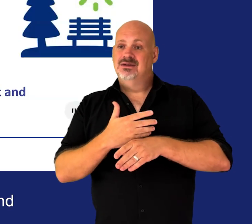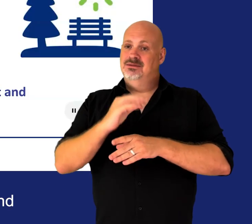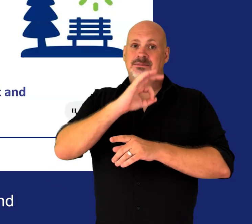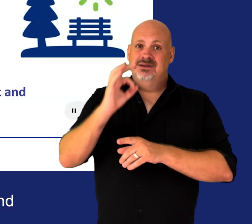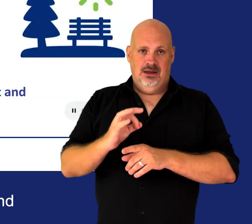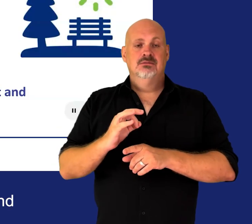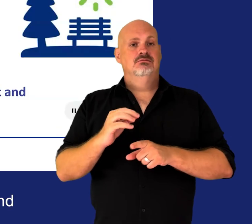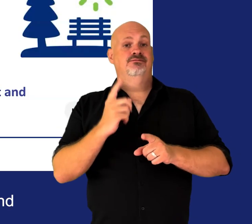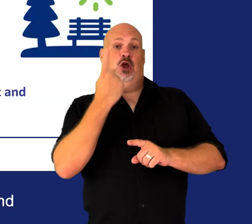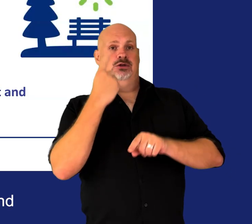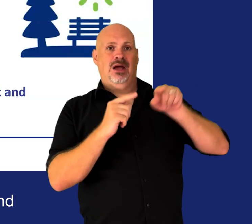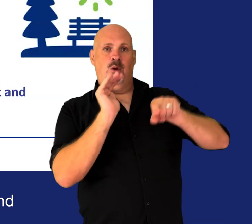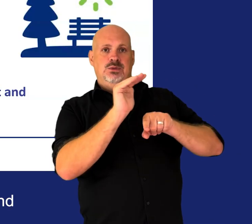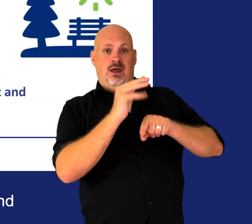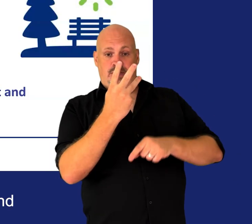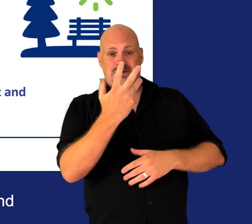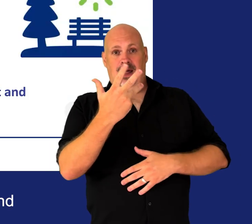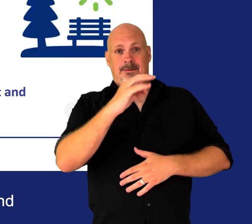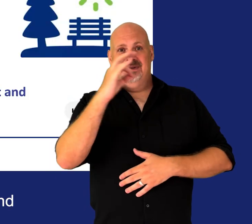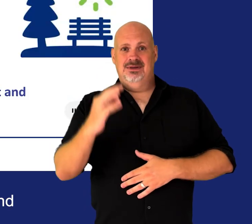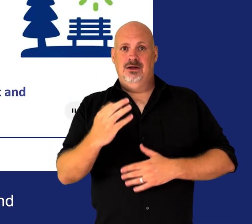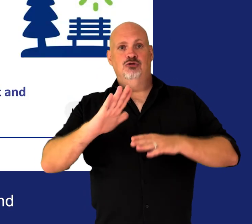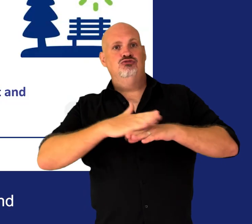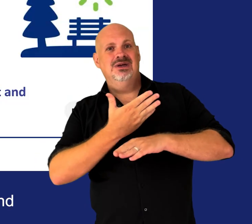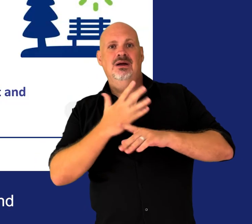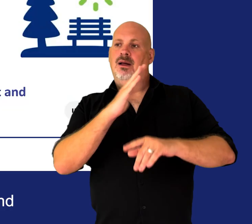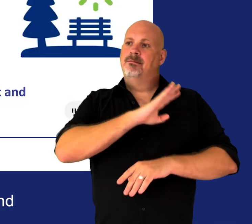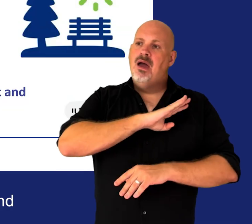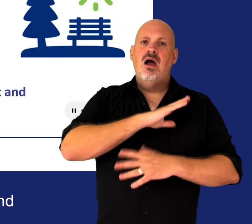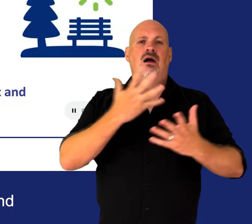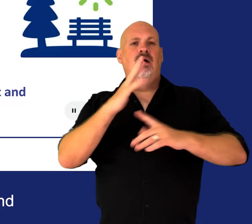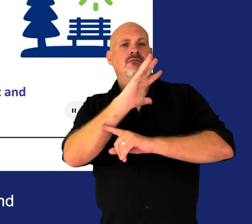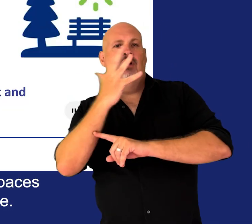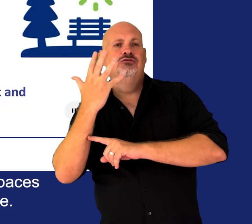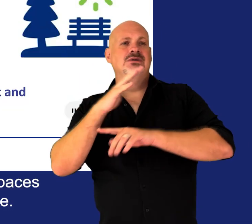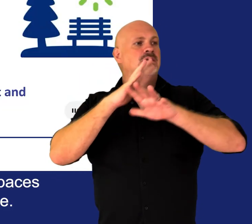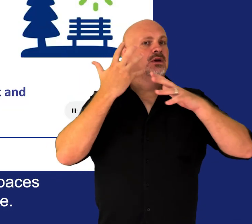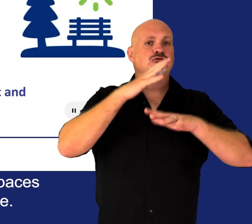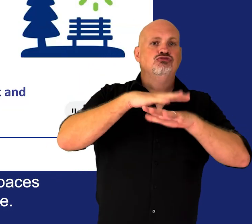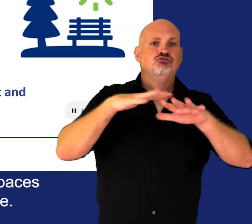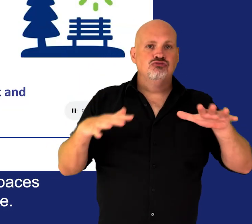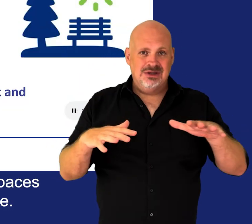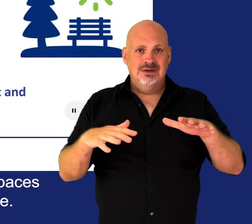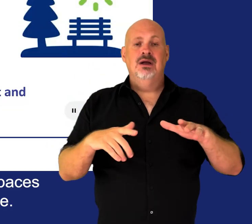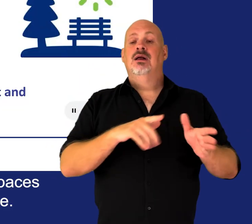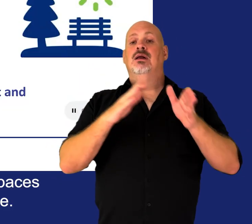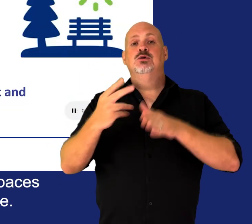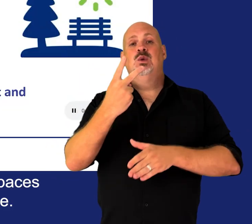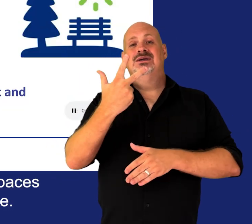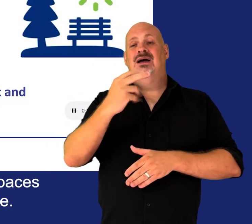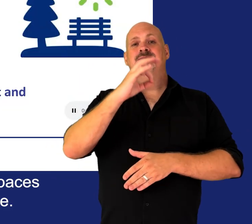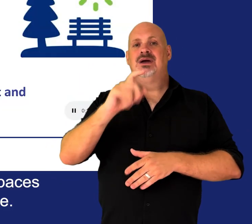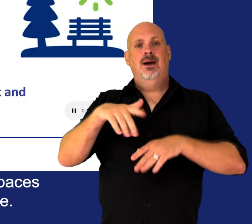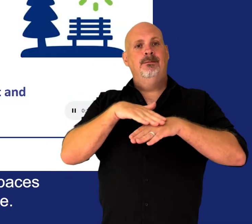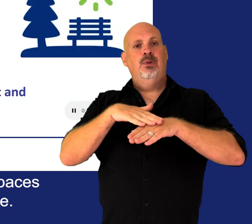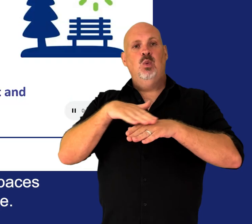First, outdoors. So that's 39% in green spaces, such as parks, woodland and the countryside, and